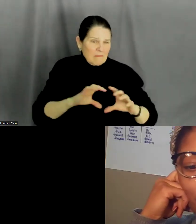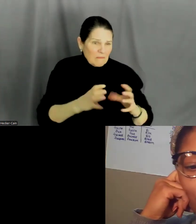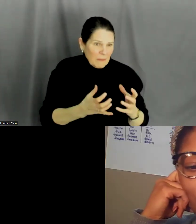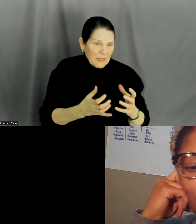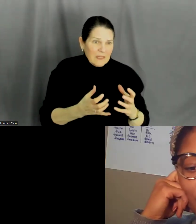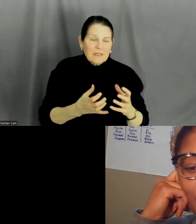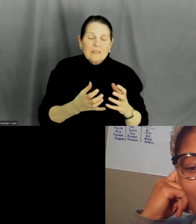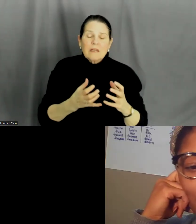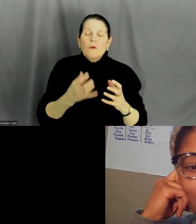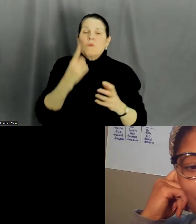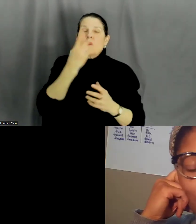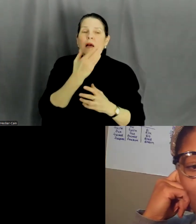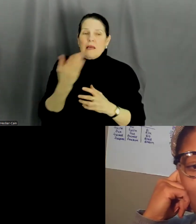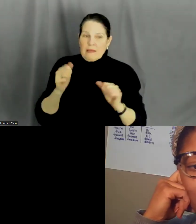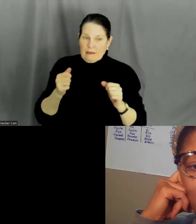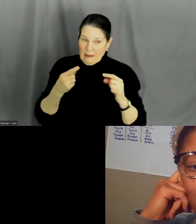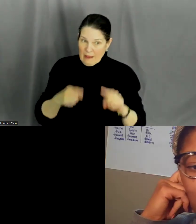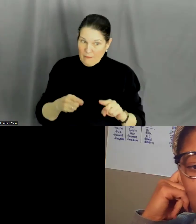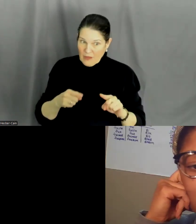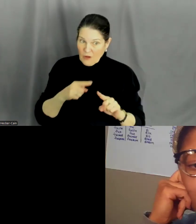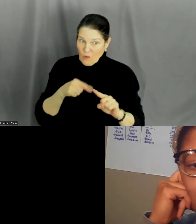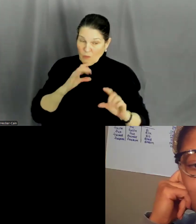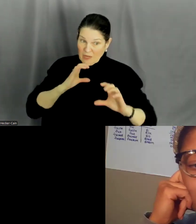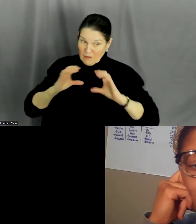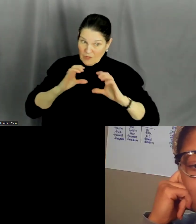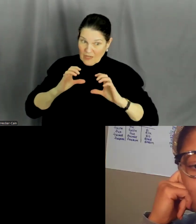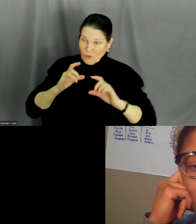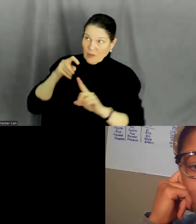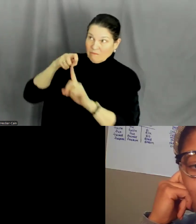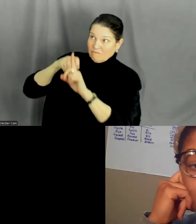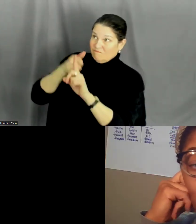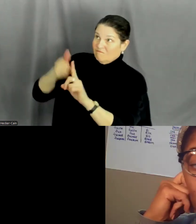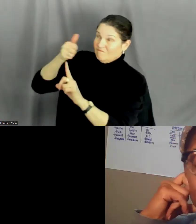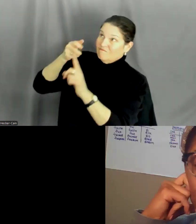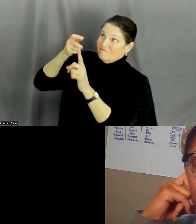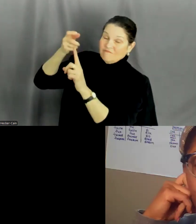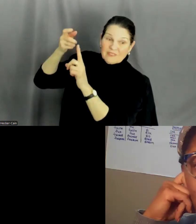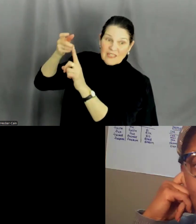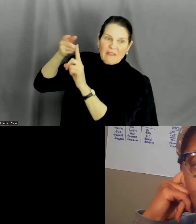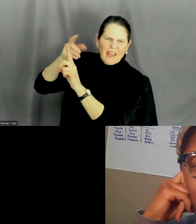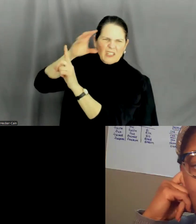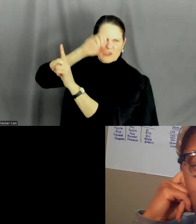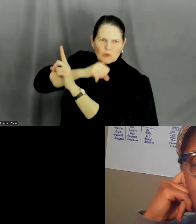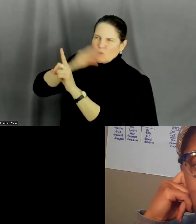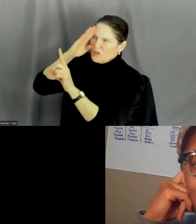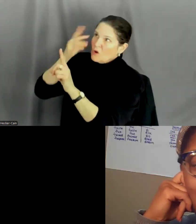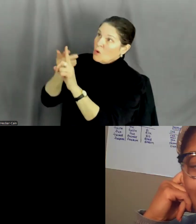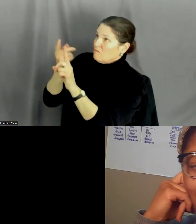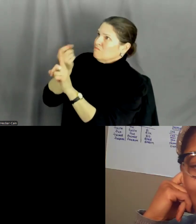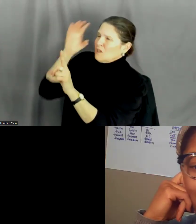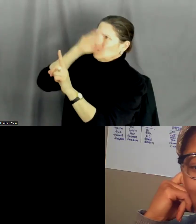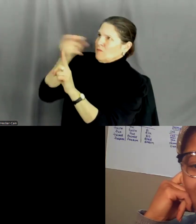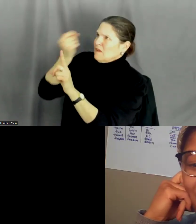that one thing that can happen when we communicate with decision makers is we assume people know what we're talking about or they